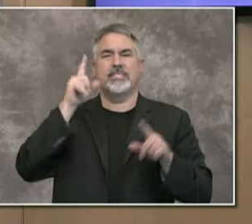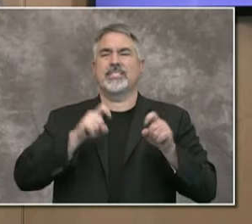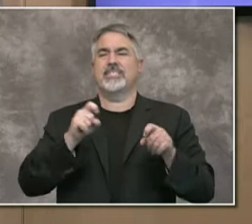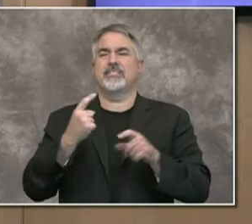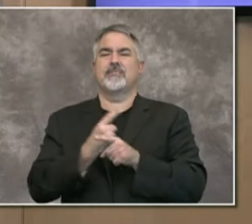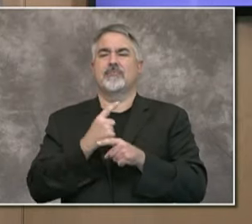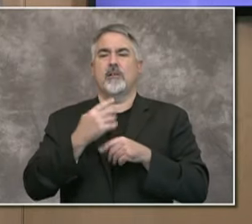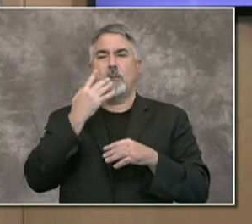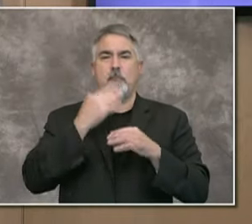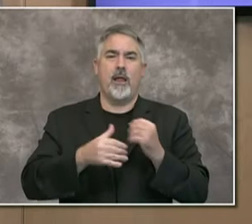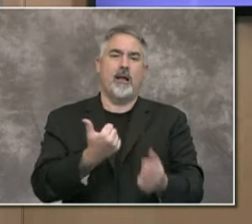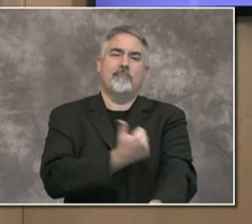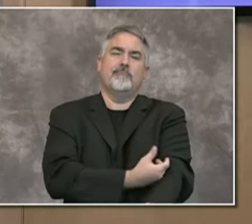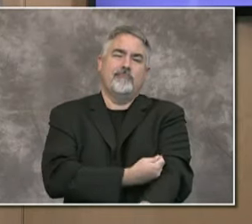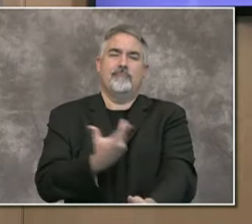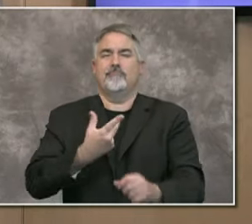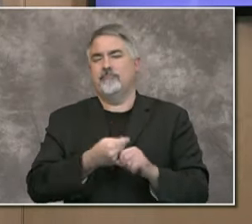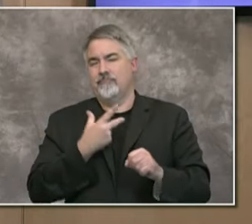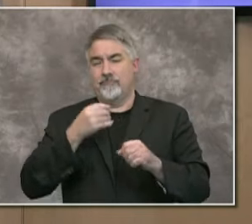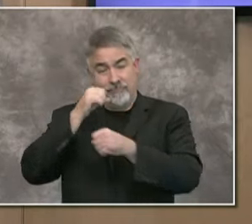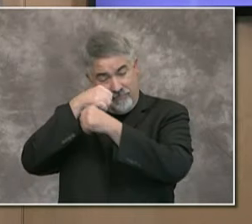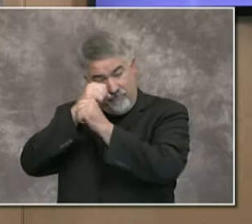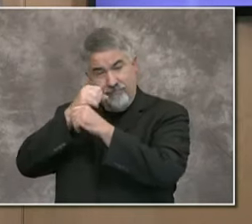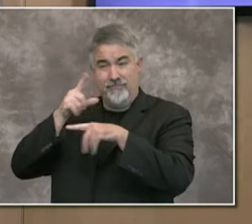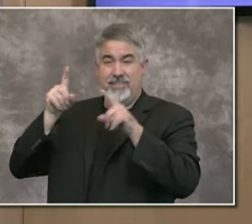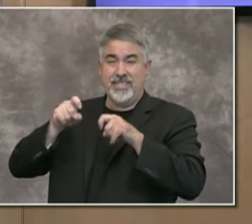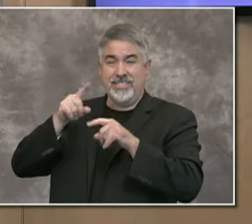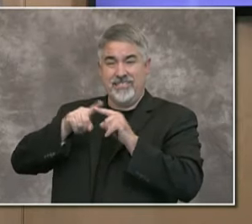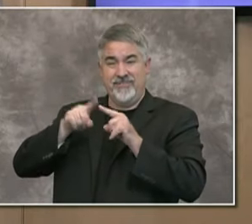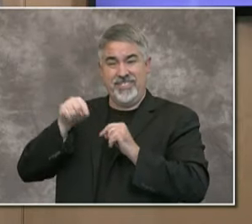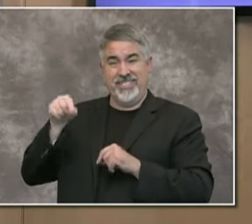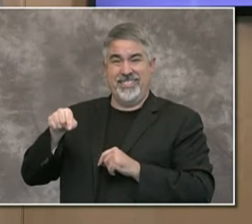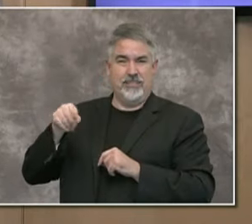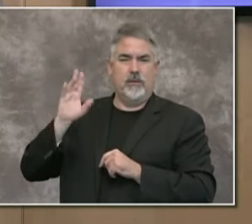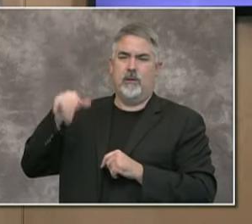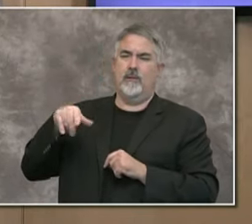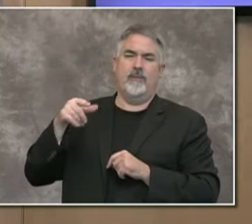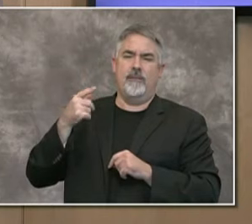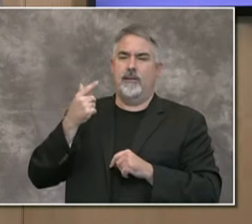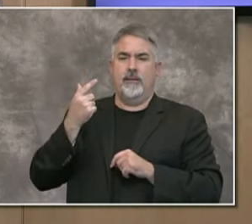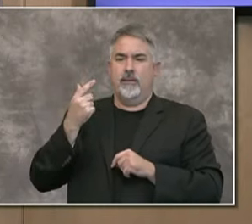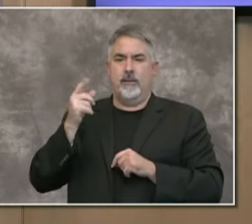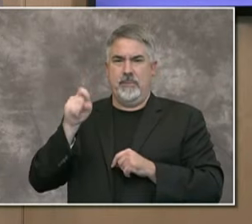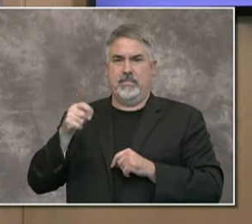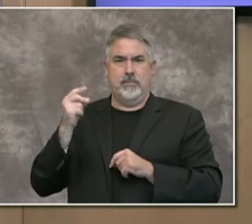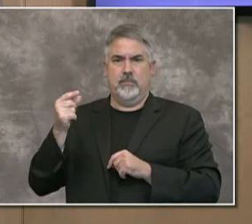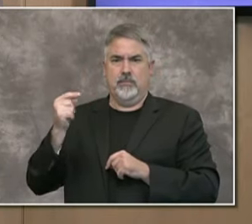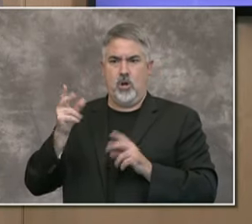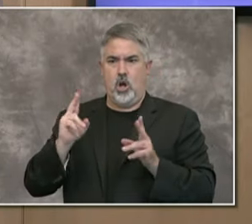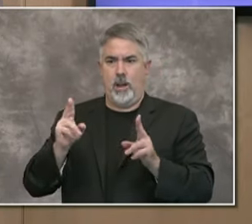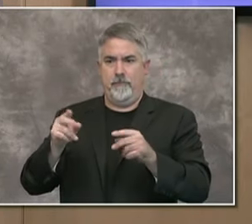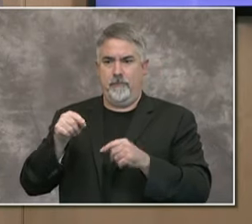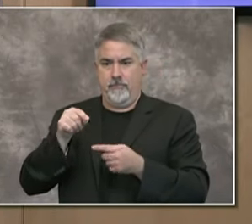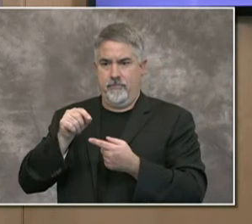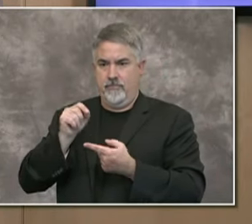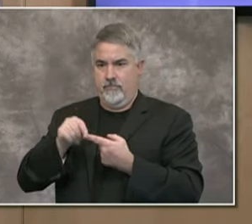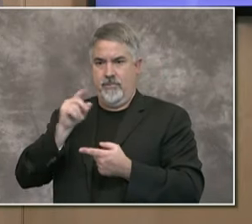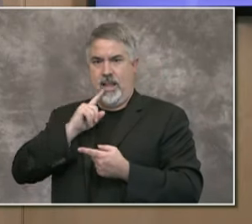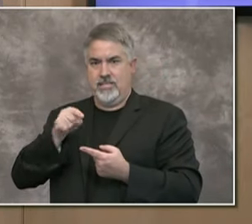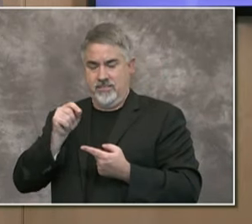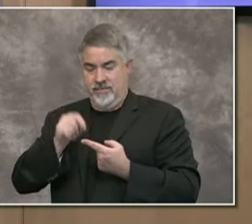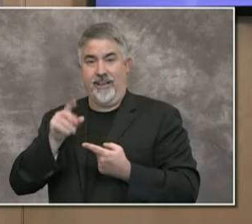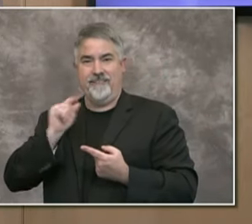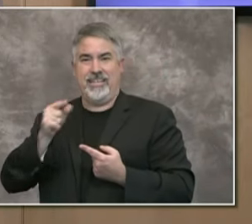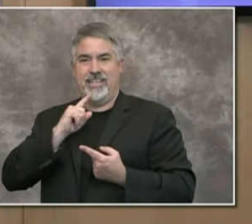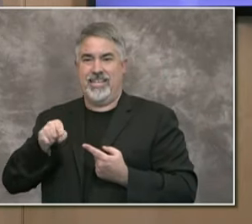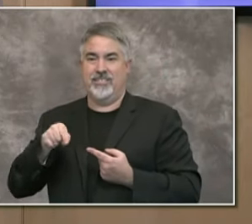sugar levels, and so forth, to have those tests done almost instantaneously is a tremendously